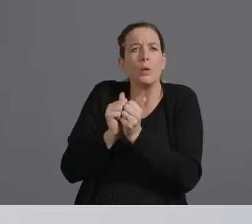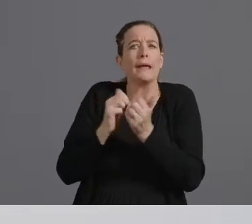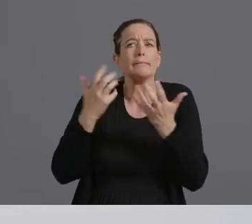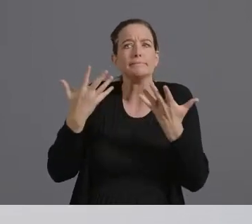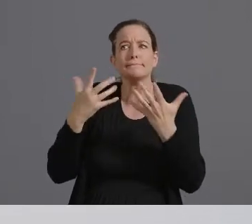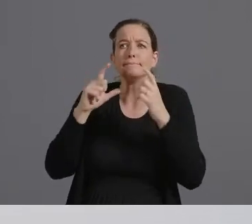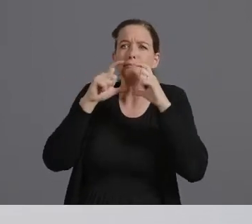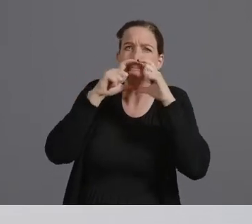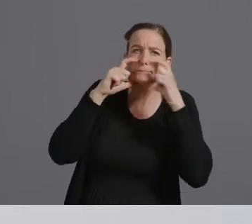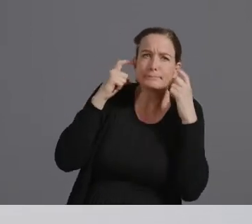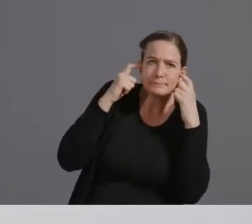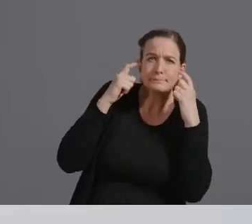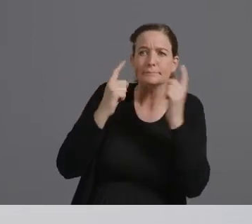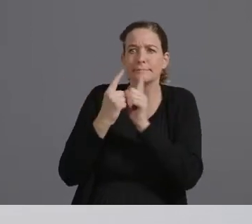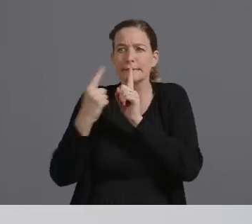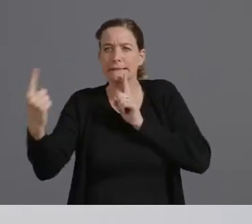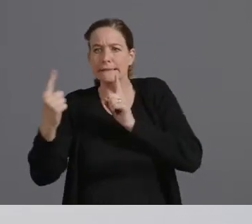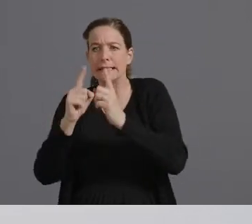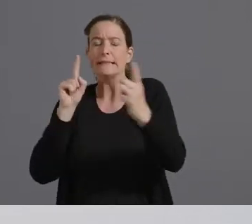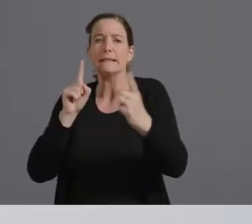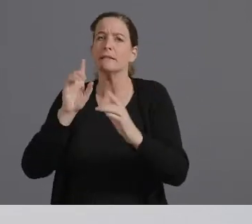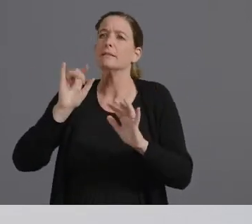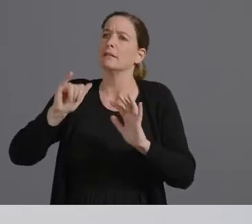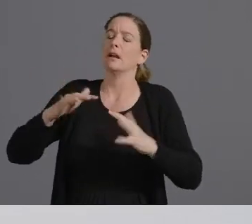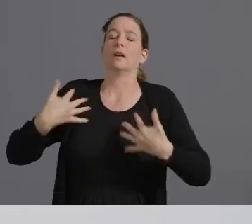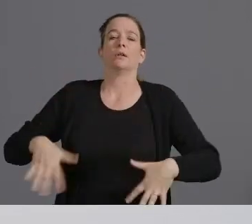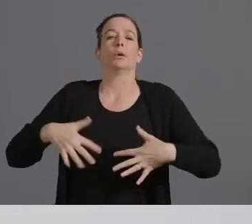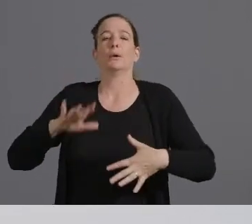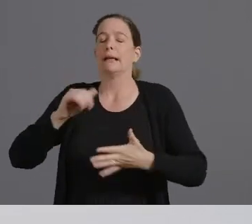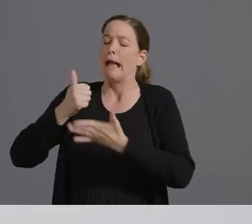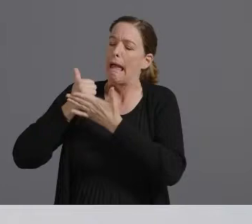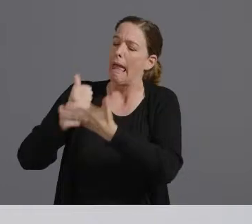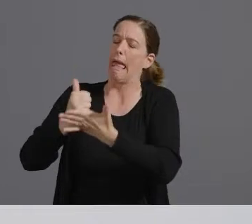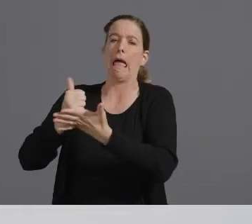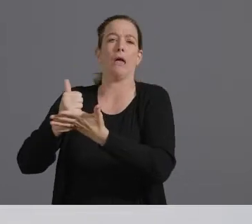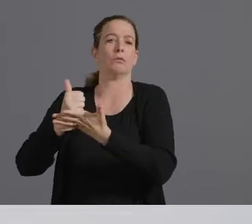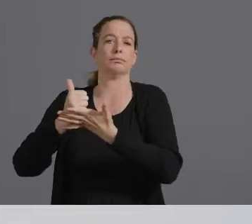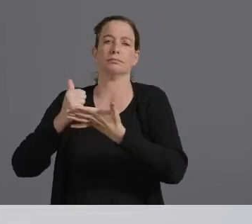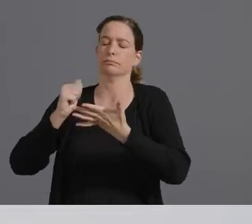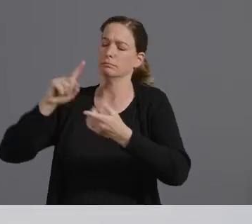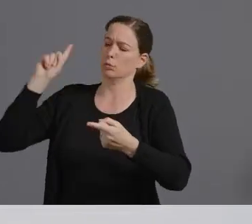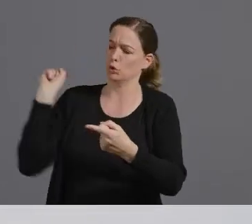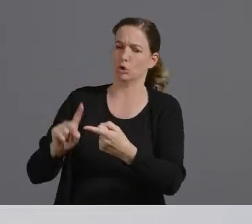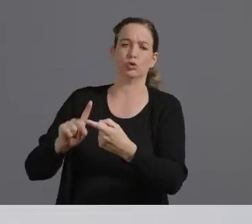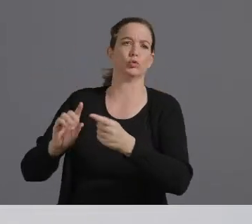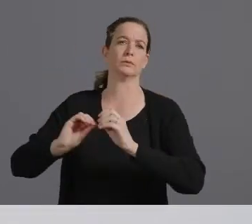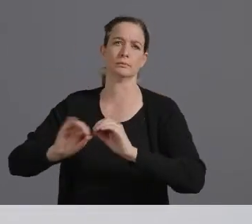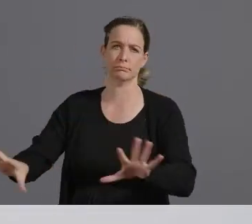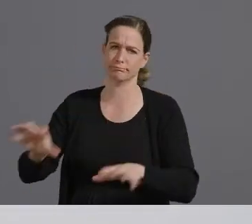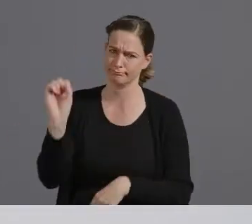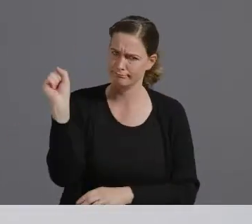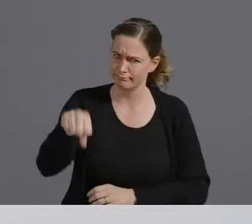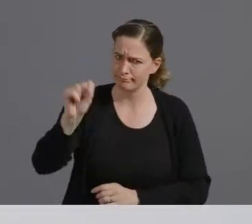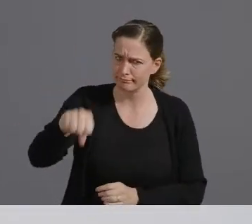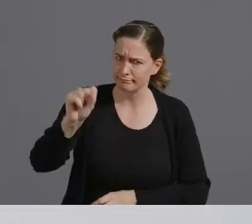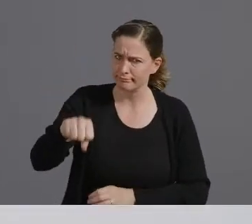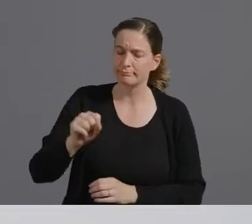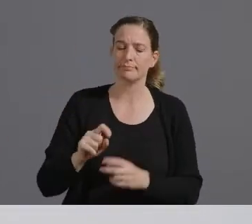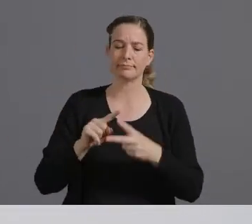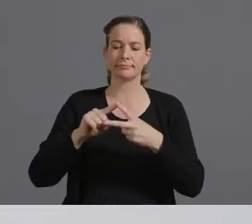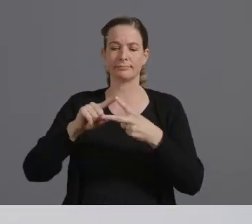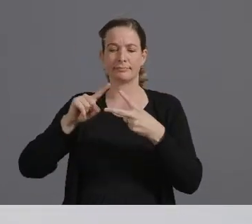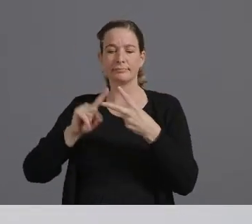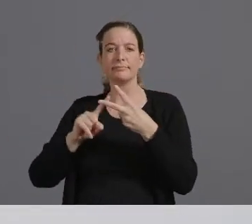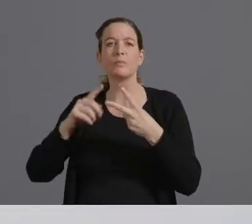is an extremely effective way to slow the transmission of COVID-19, and reducing the occupancy, which